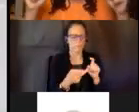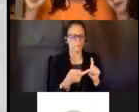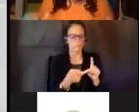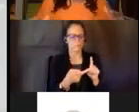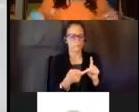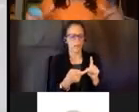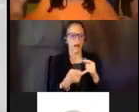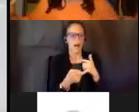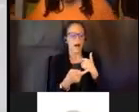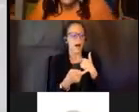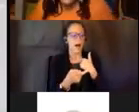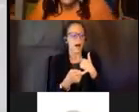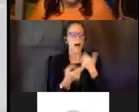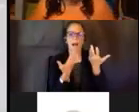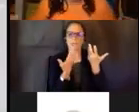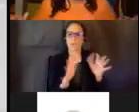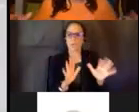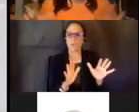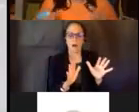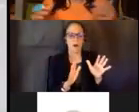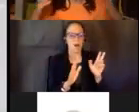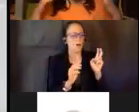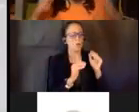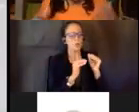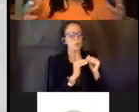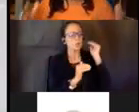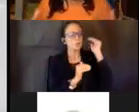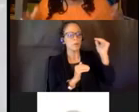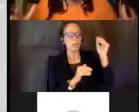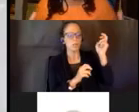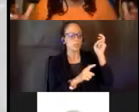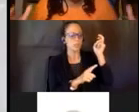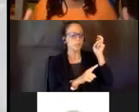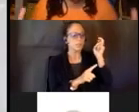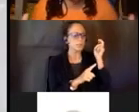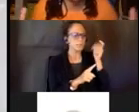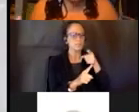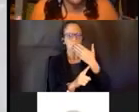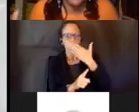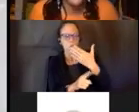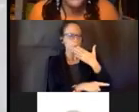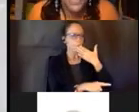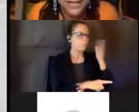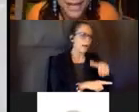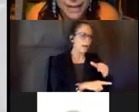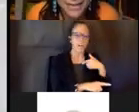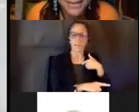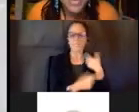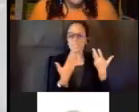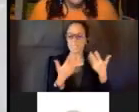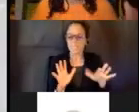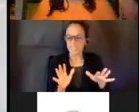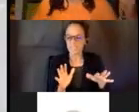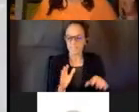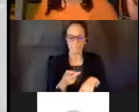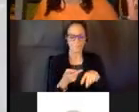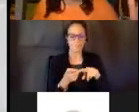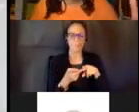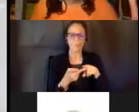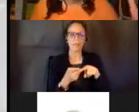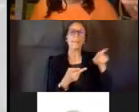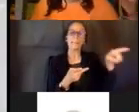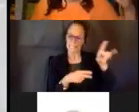it denies whether we like it or not, the impact he has had on the way we think about conservation and the environment in the United States. And number